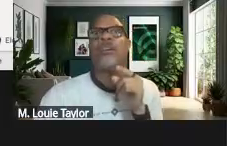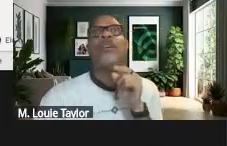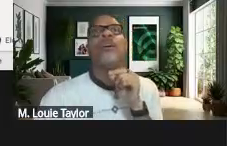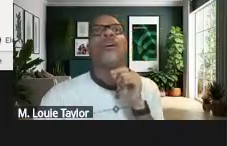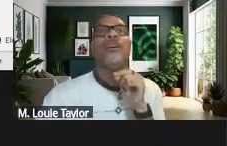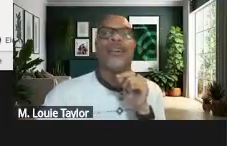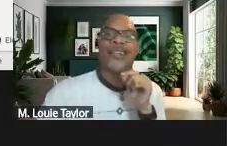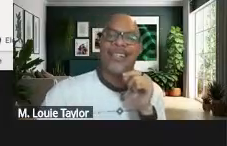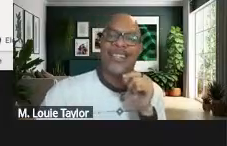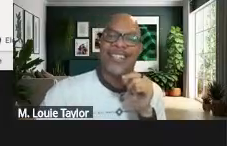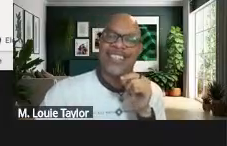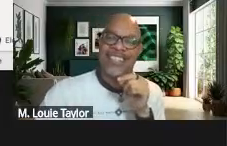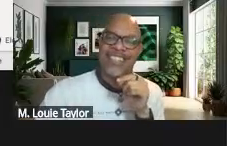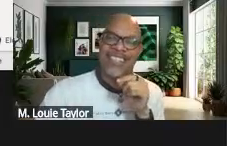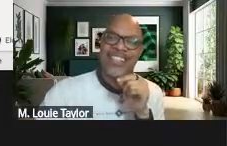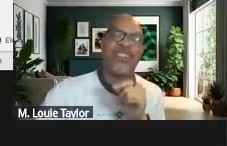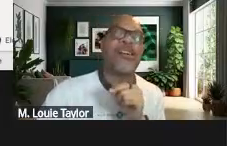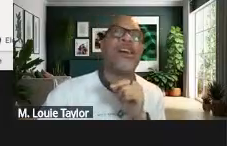address.